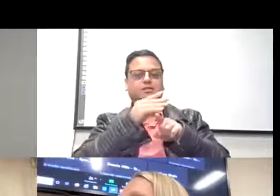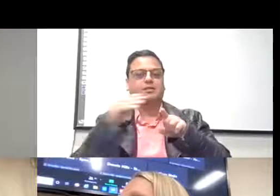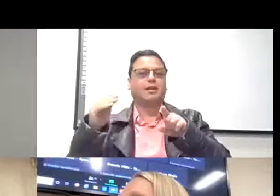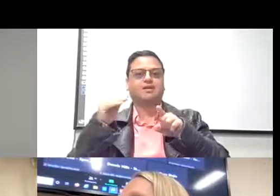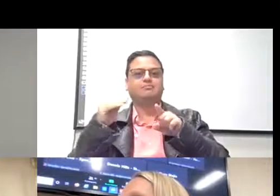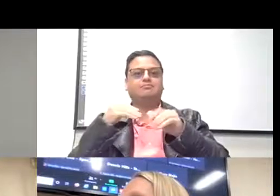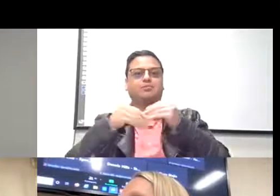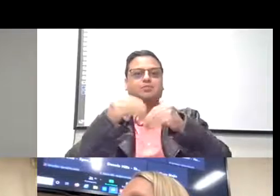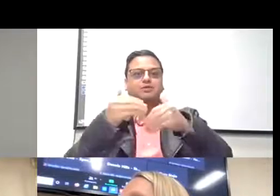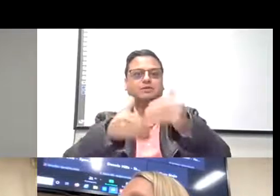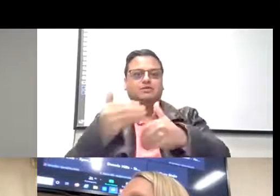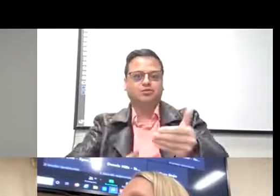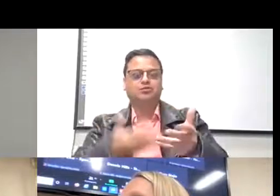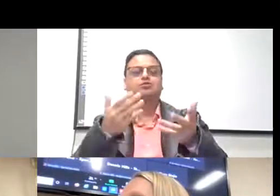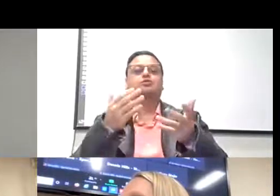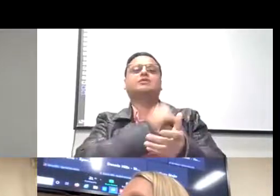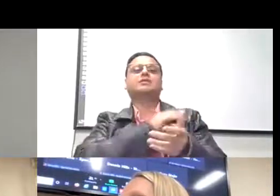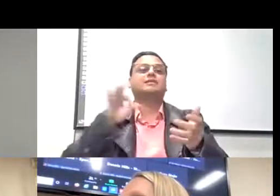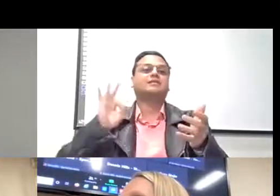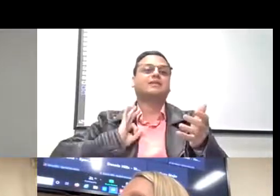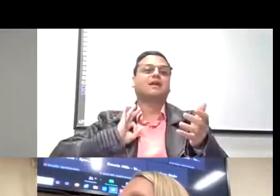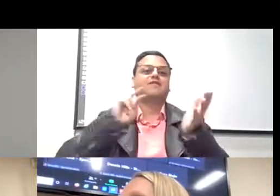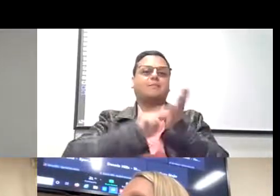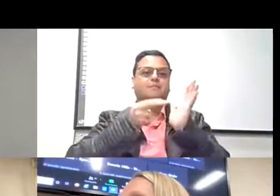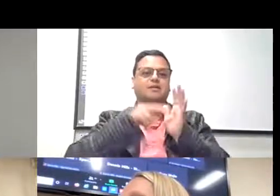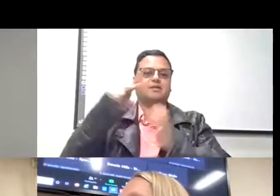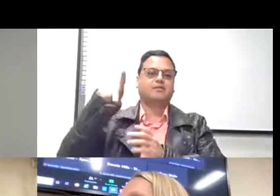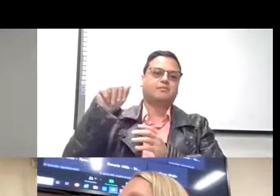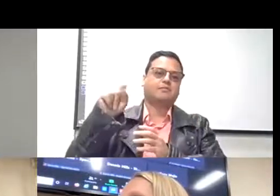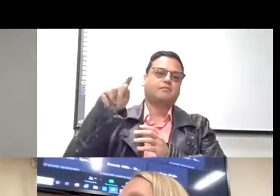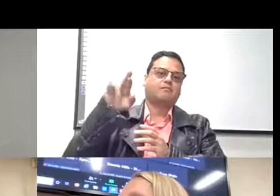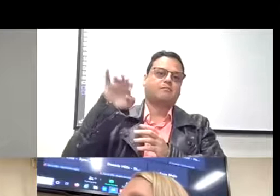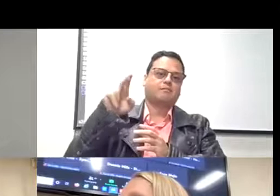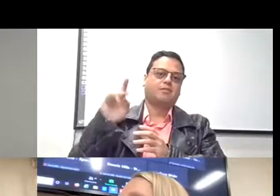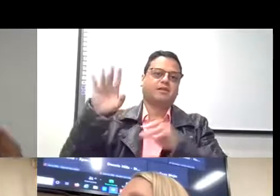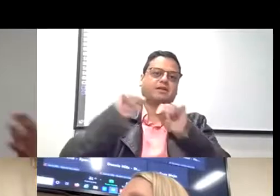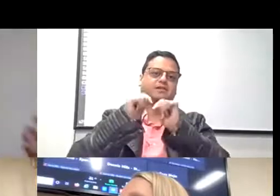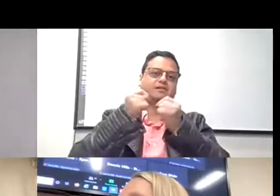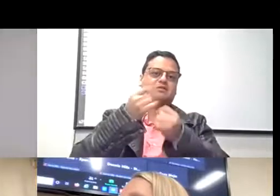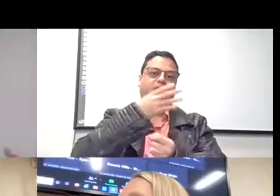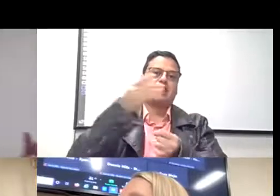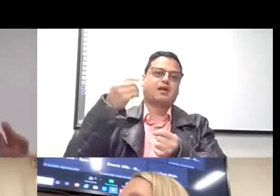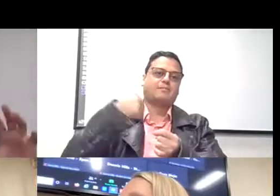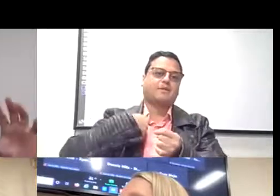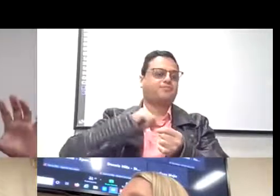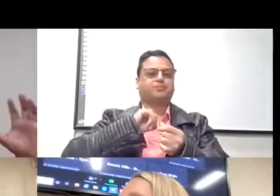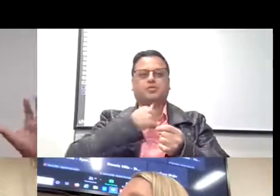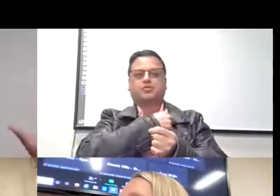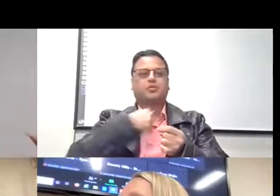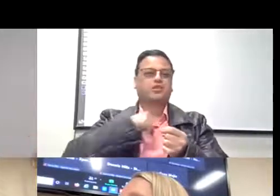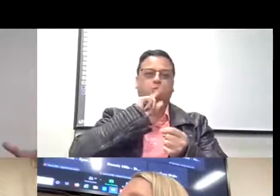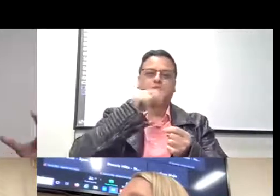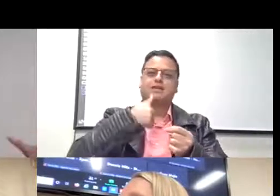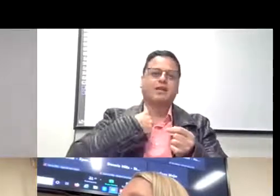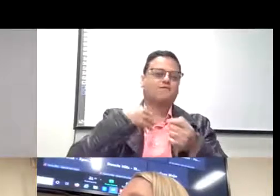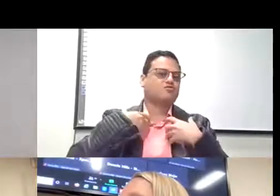procedures, staff, meaning Patrick and his team and myself, we didn't really have a real